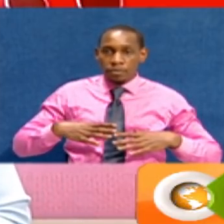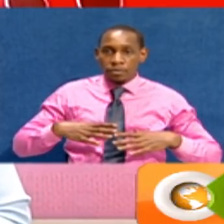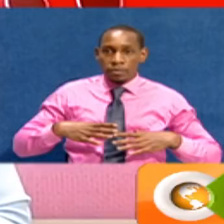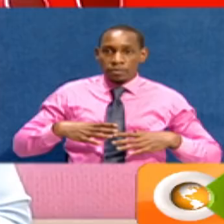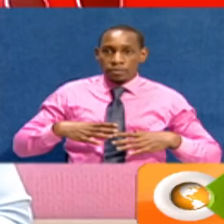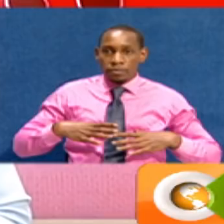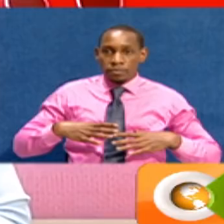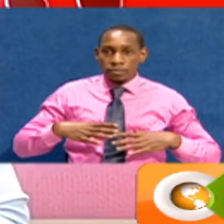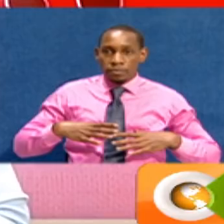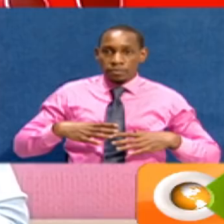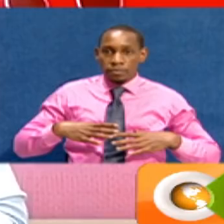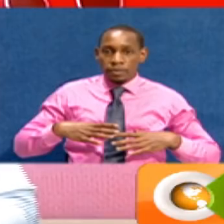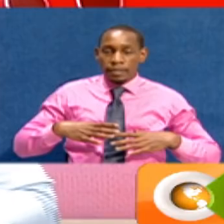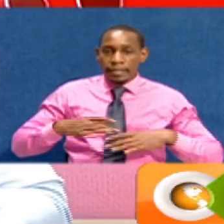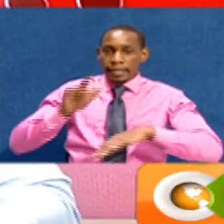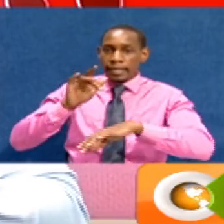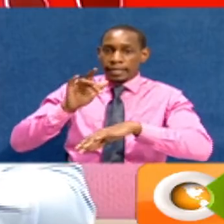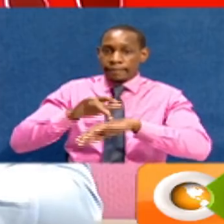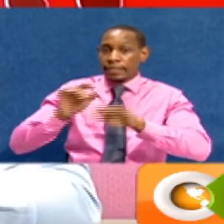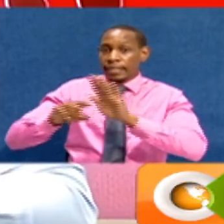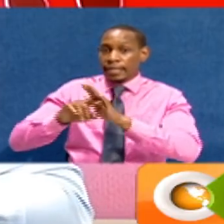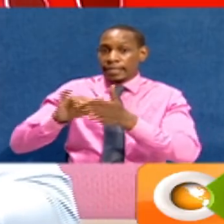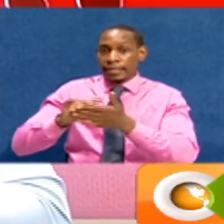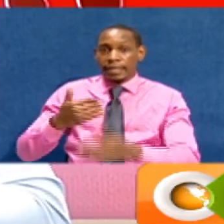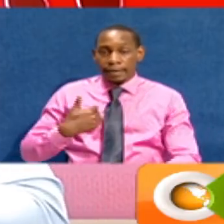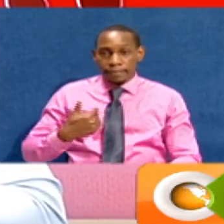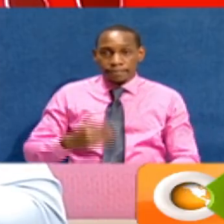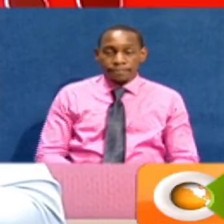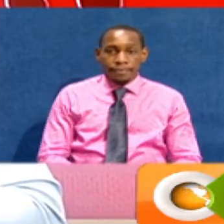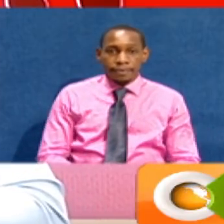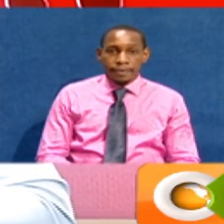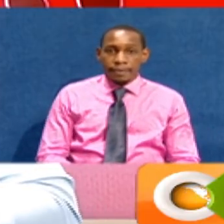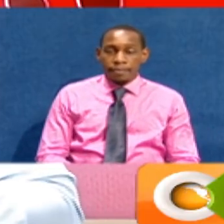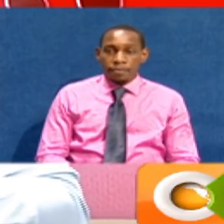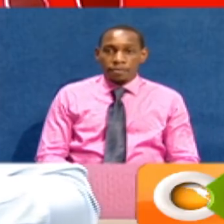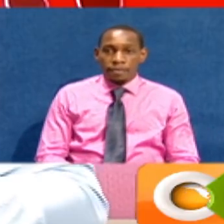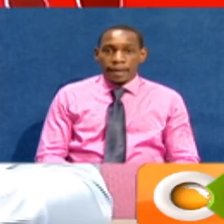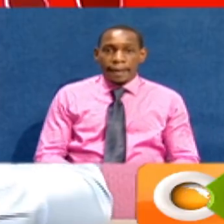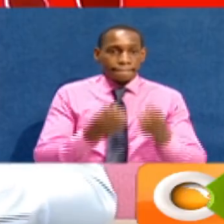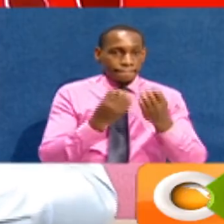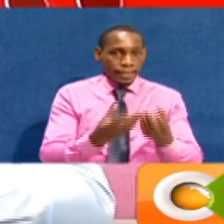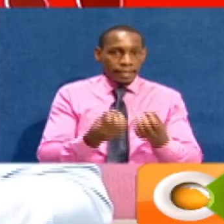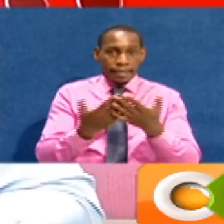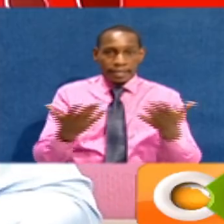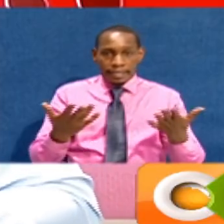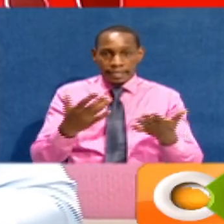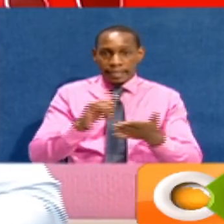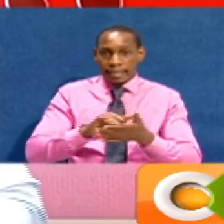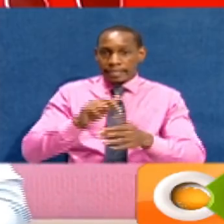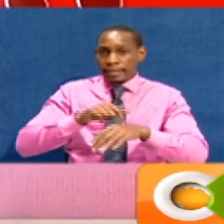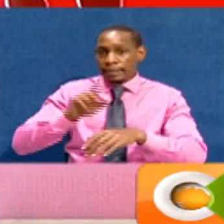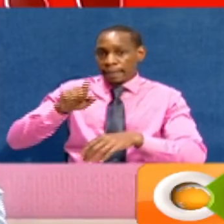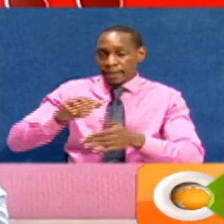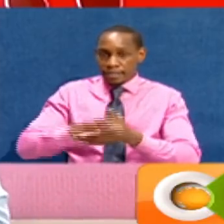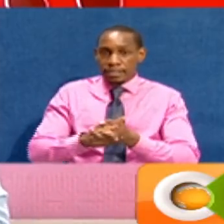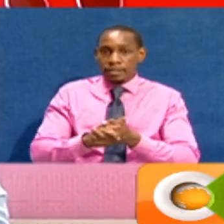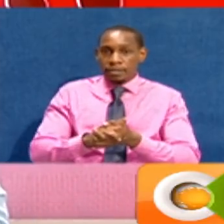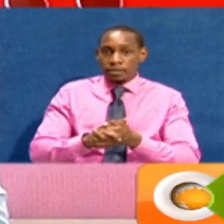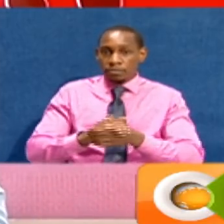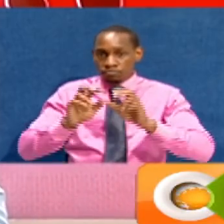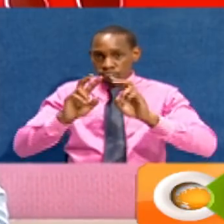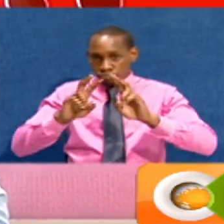the vaccine and the side effects and all that. There are so many of these things that we need to buy time, and we can only